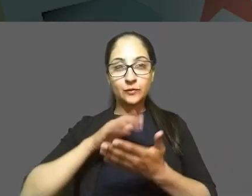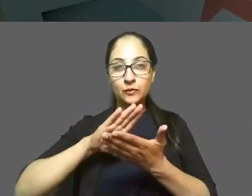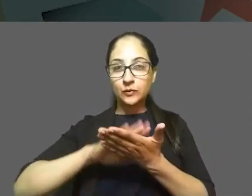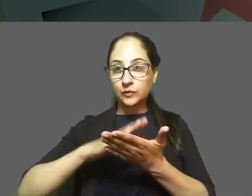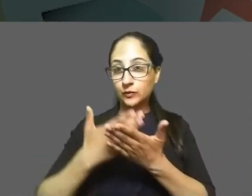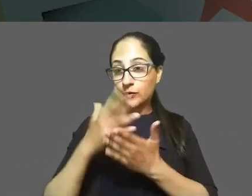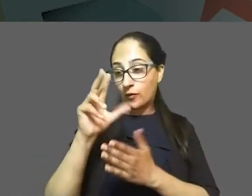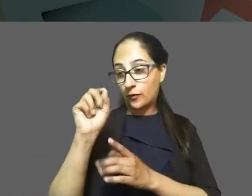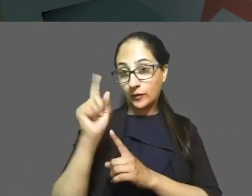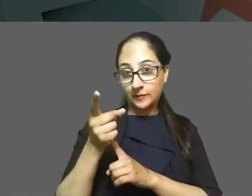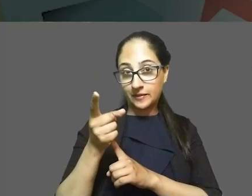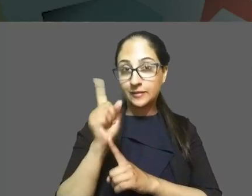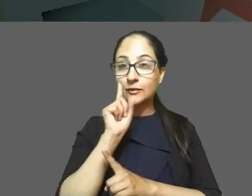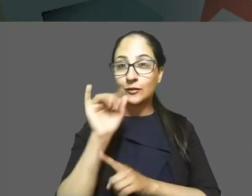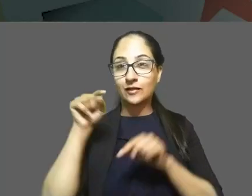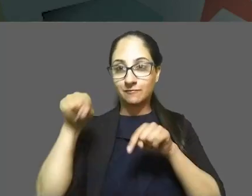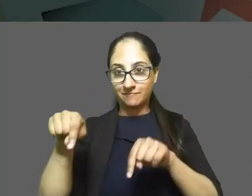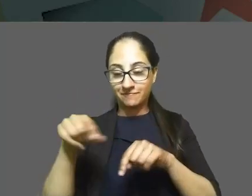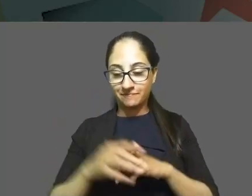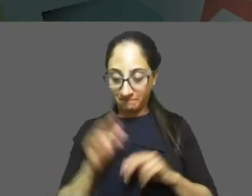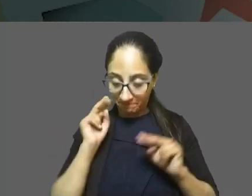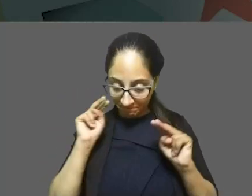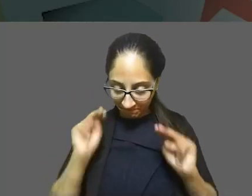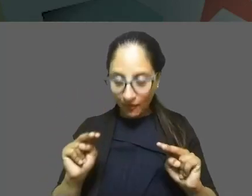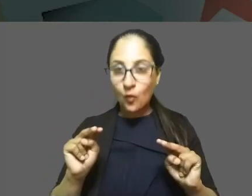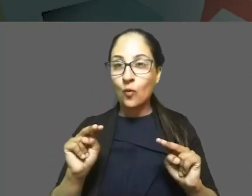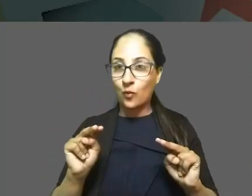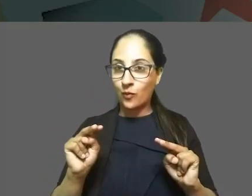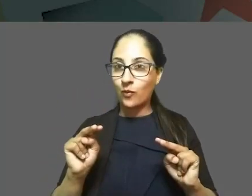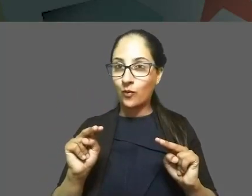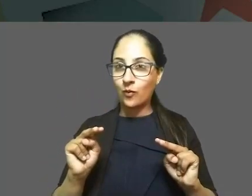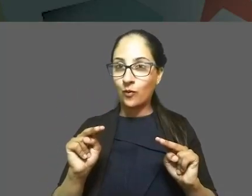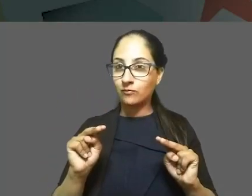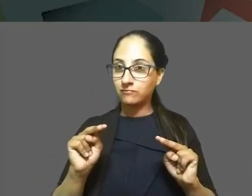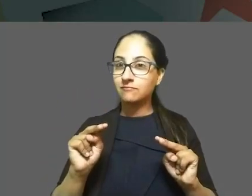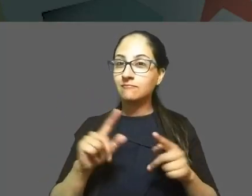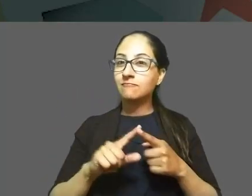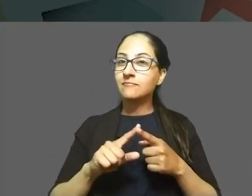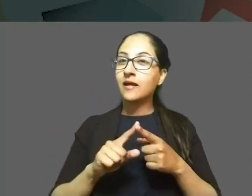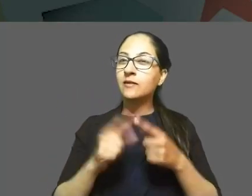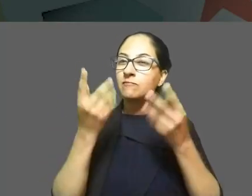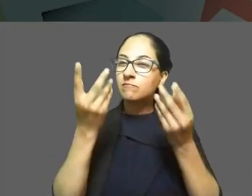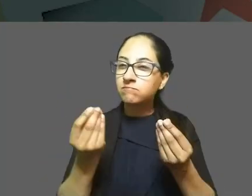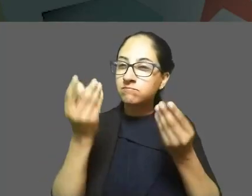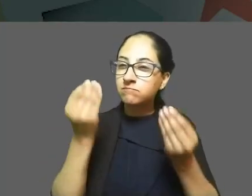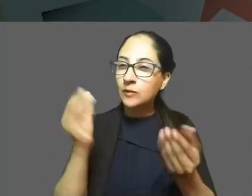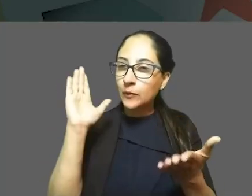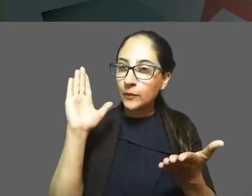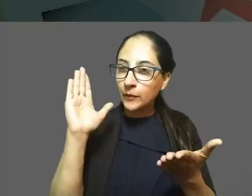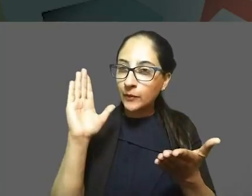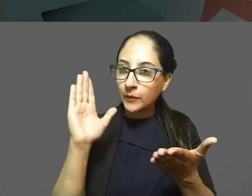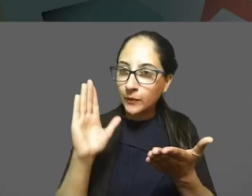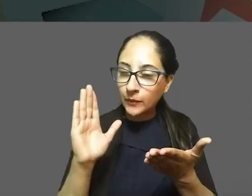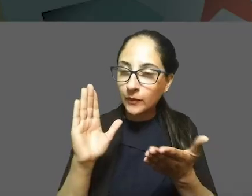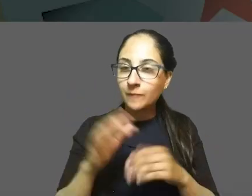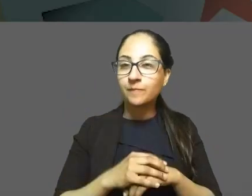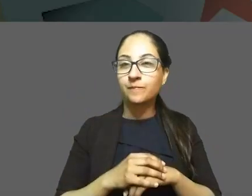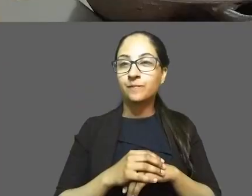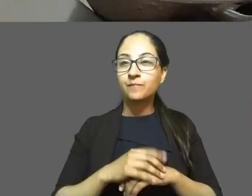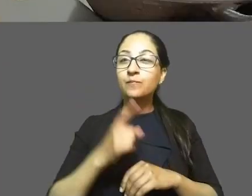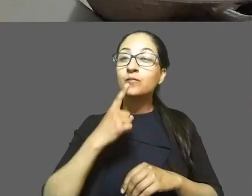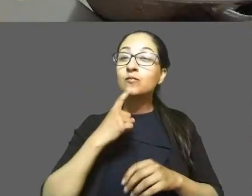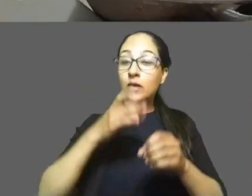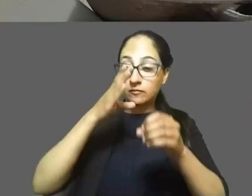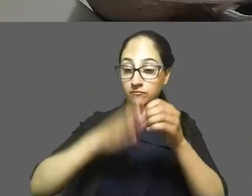So mine's been cooking for about 30 minutes now. Oh yeah, it's totally